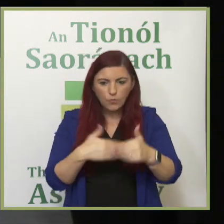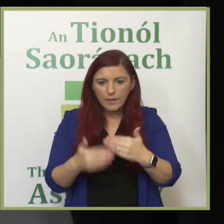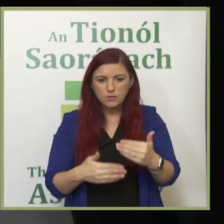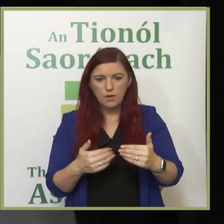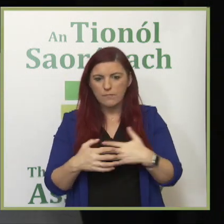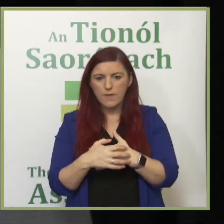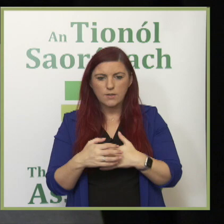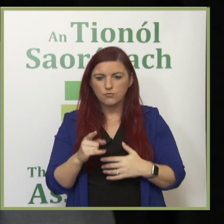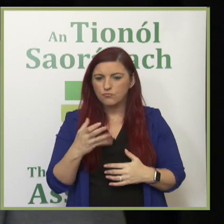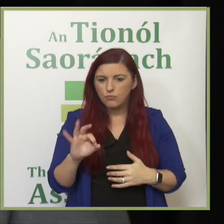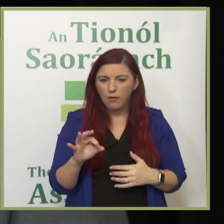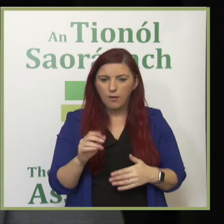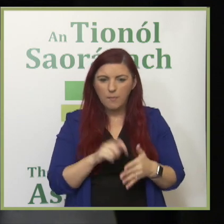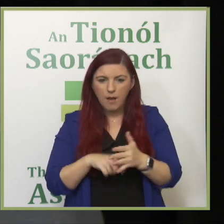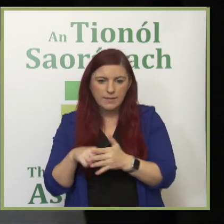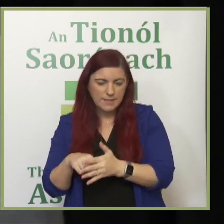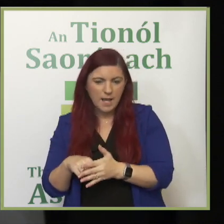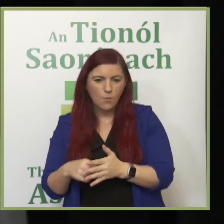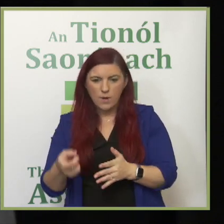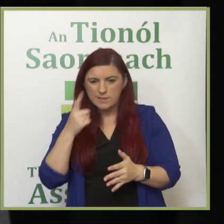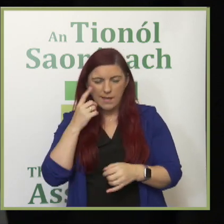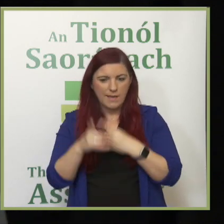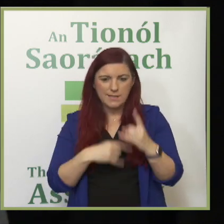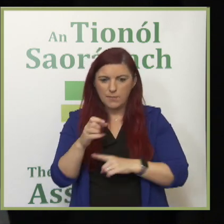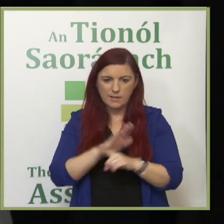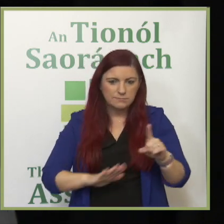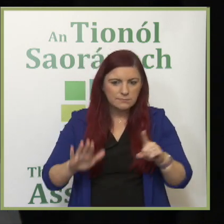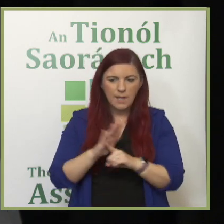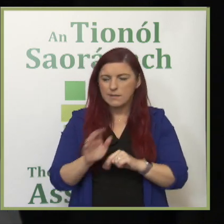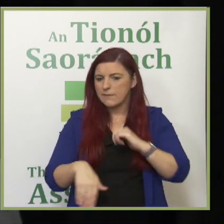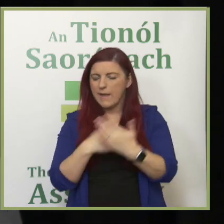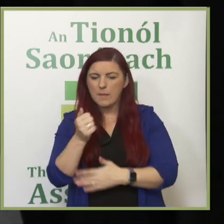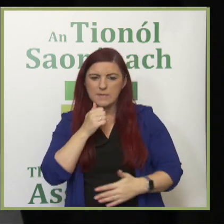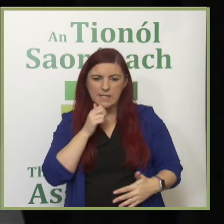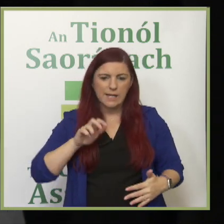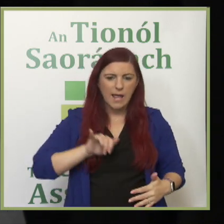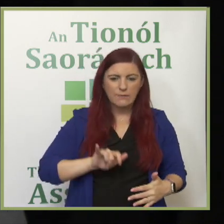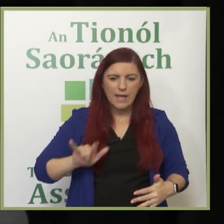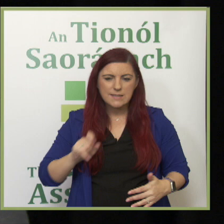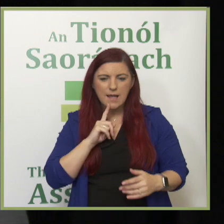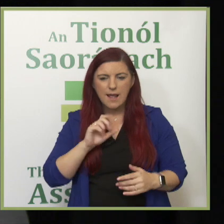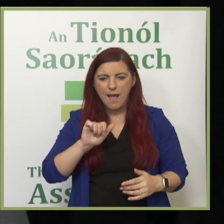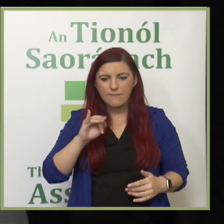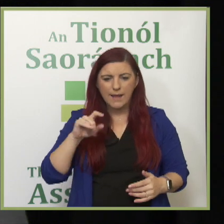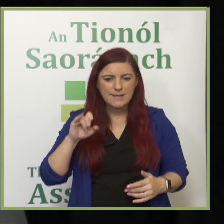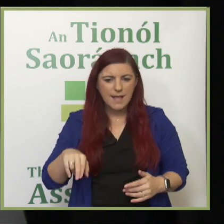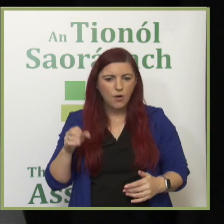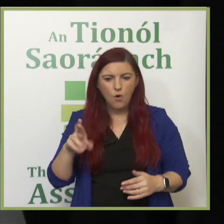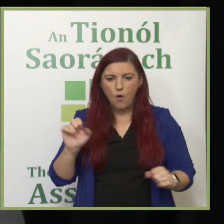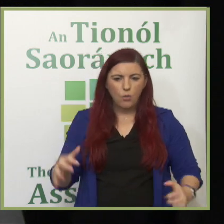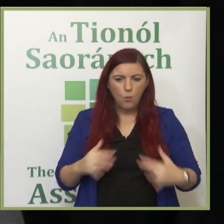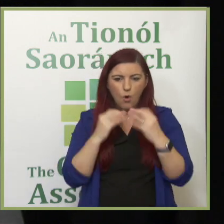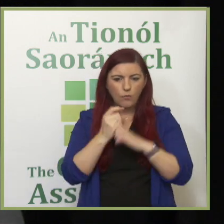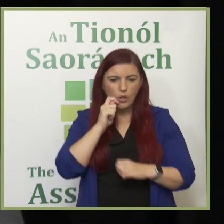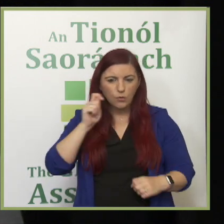changes in the flow of drugs internationally in developments in Afghanistan or the war in Ukraine. Almost everything with